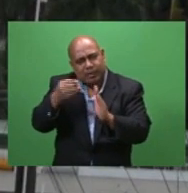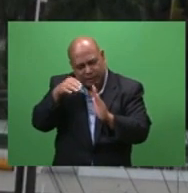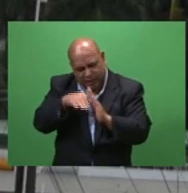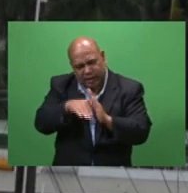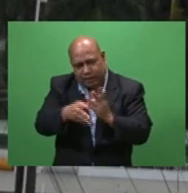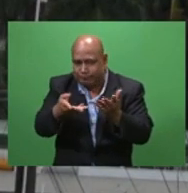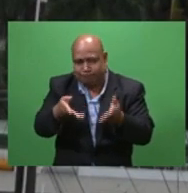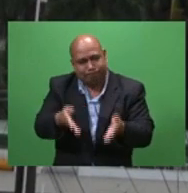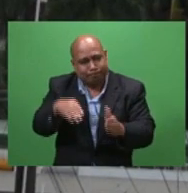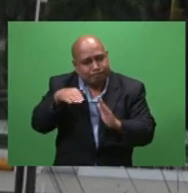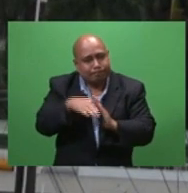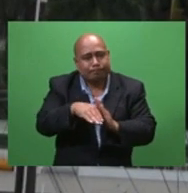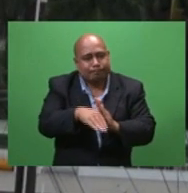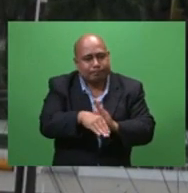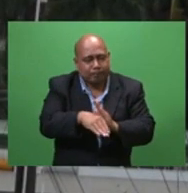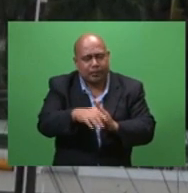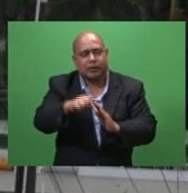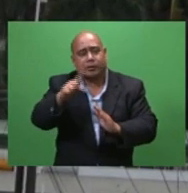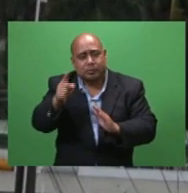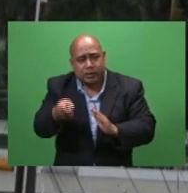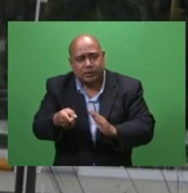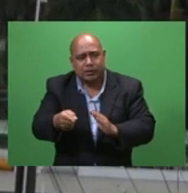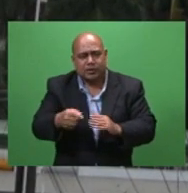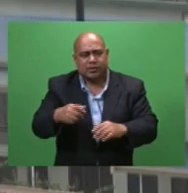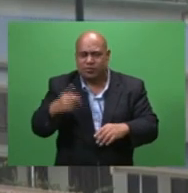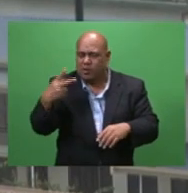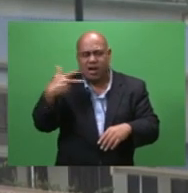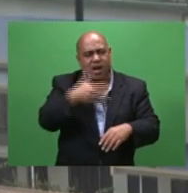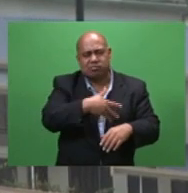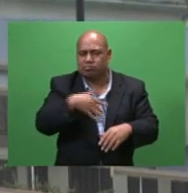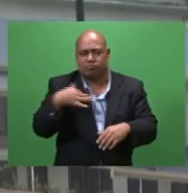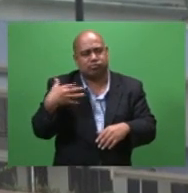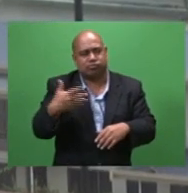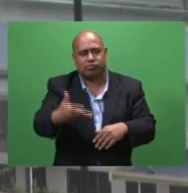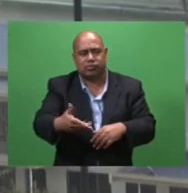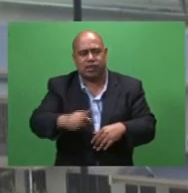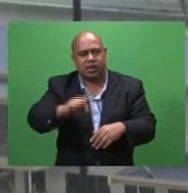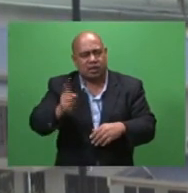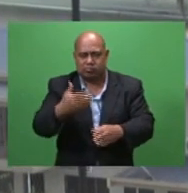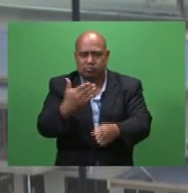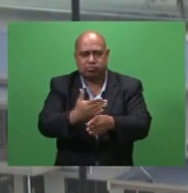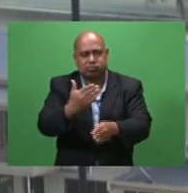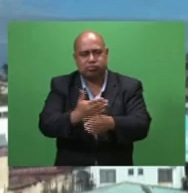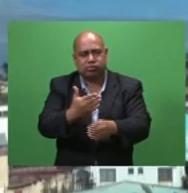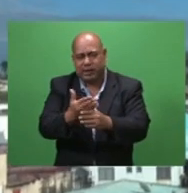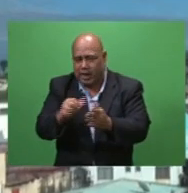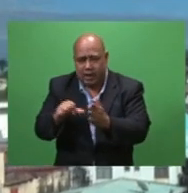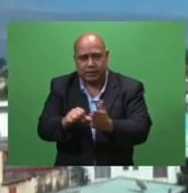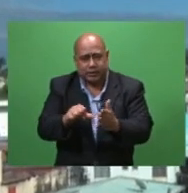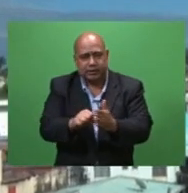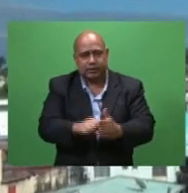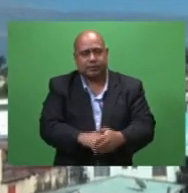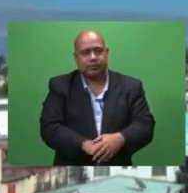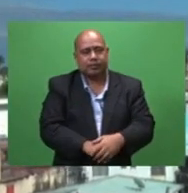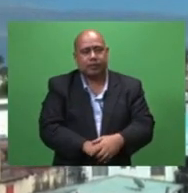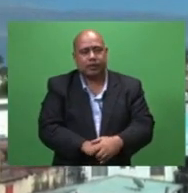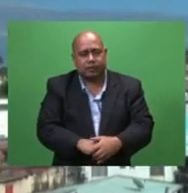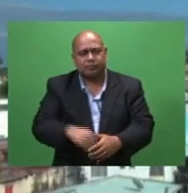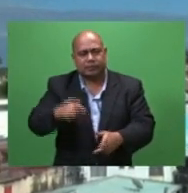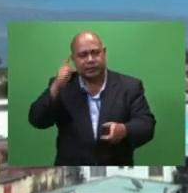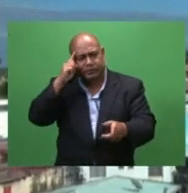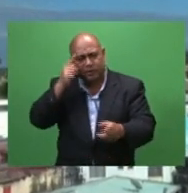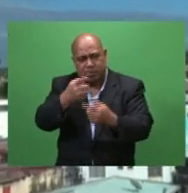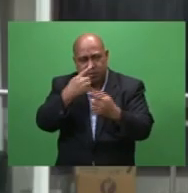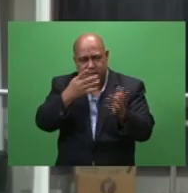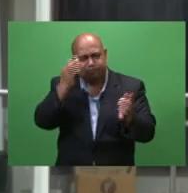800. So, yeah, you have to work harder. The Real Estate Agents Licensing Board believes it will take more than 6 months for